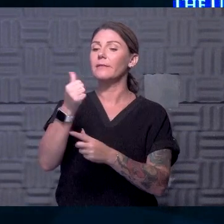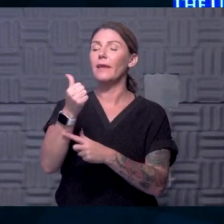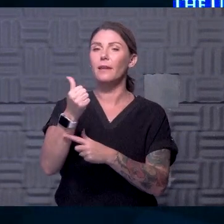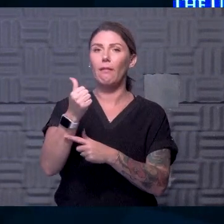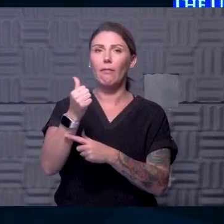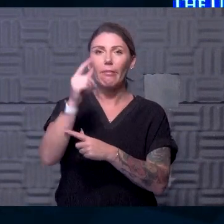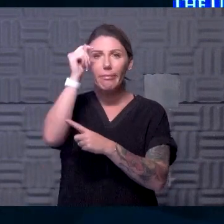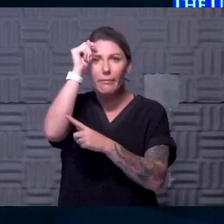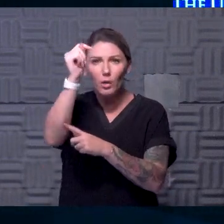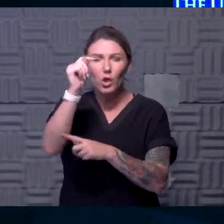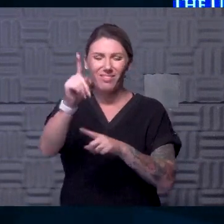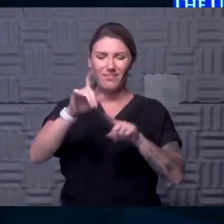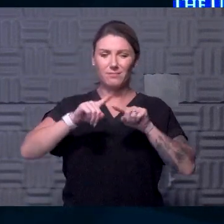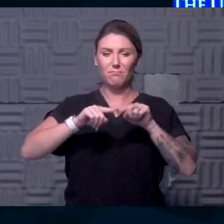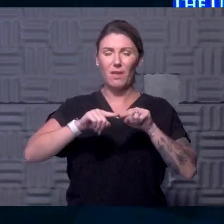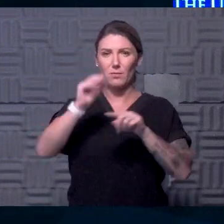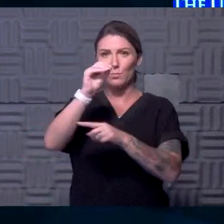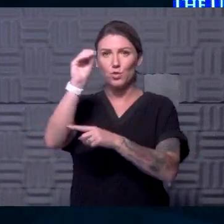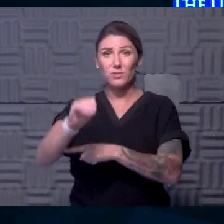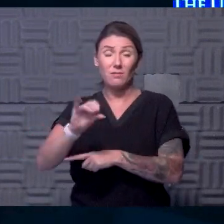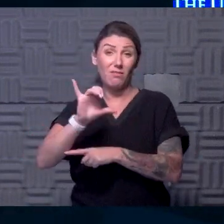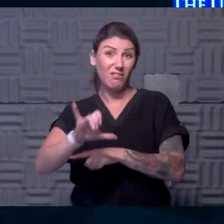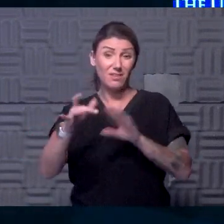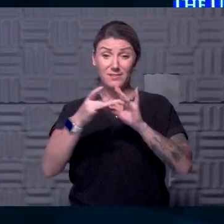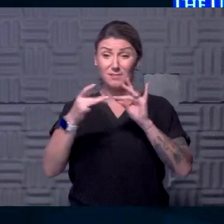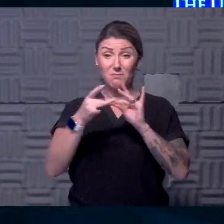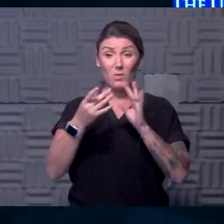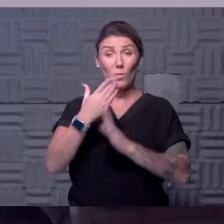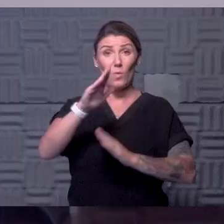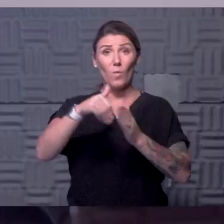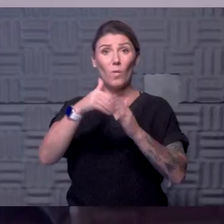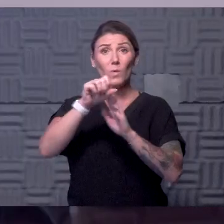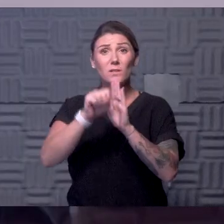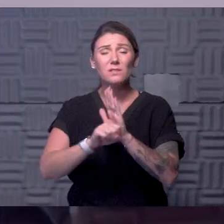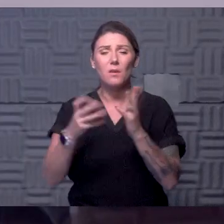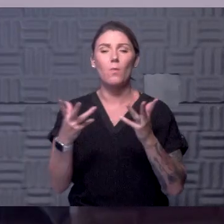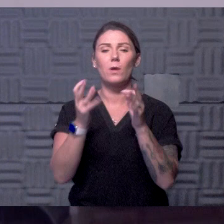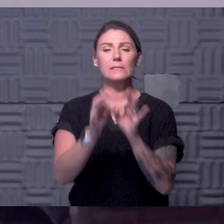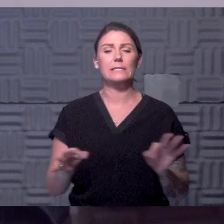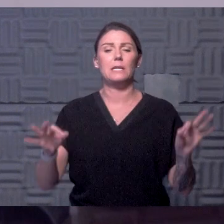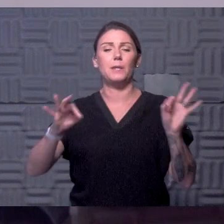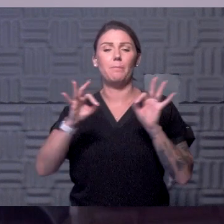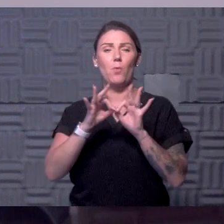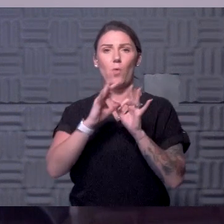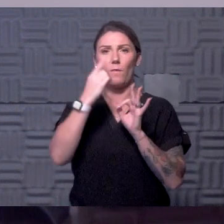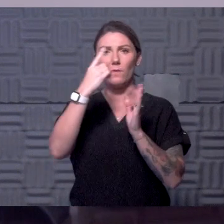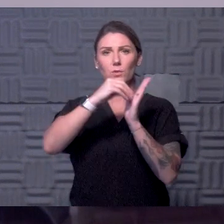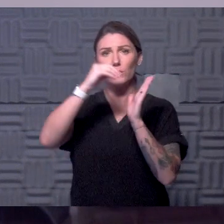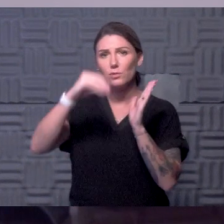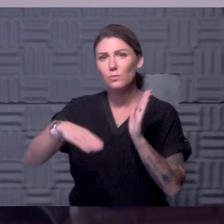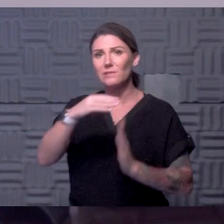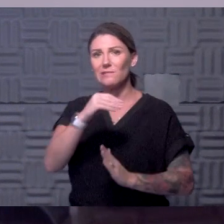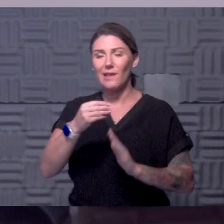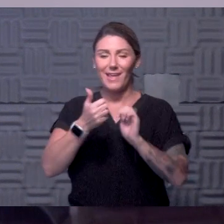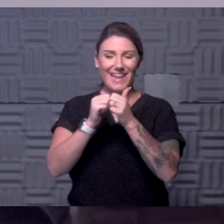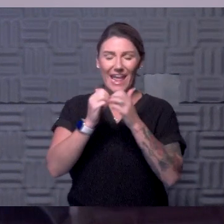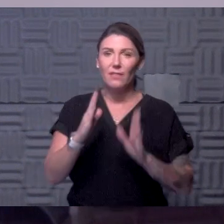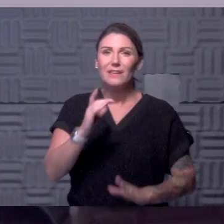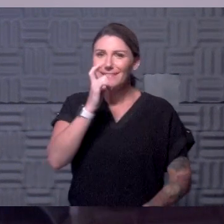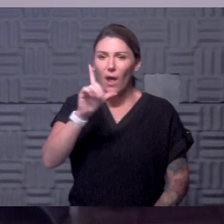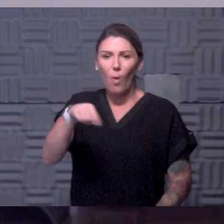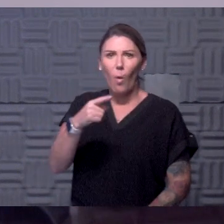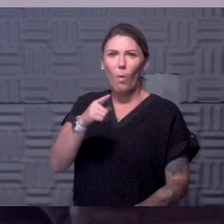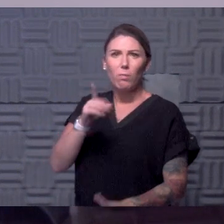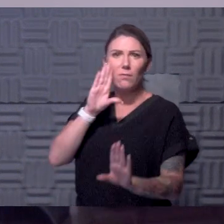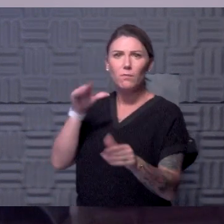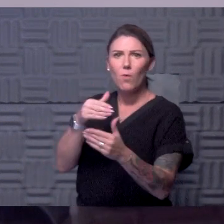So that's our message across the state, is what is the importance to students and athletes. I don't want to just say the